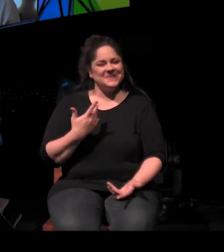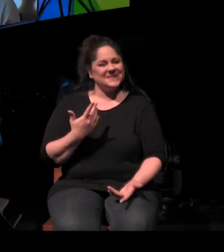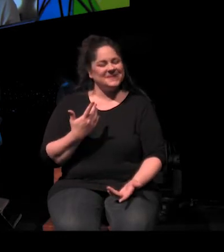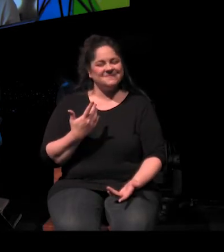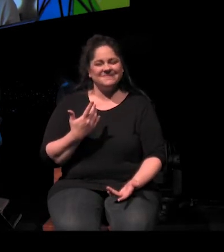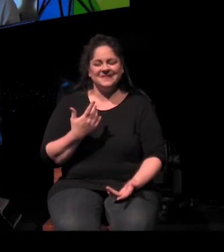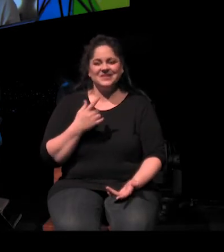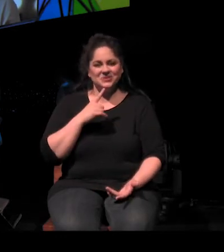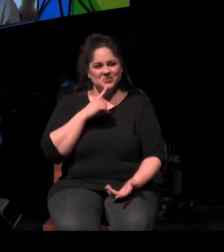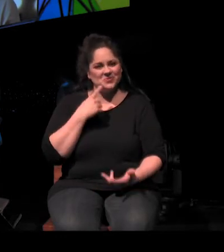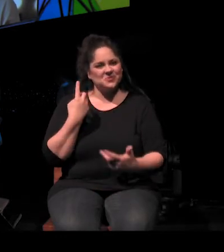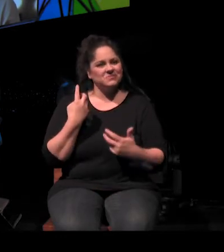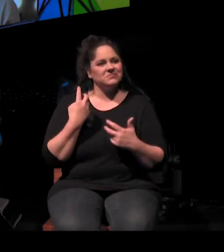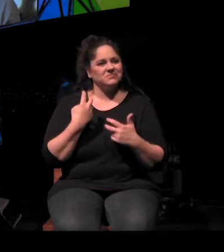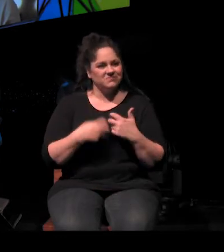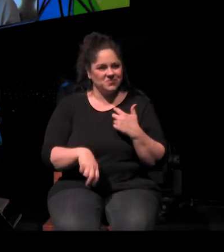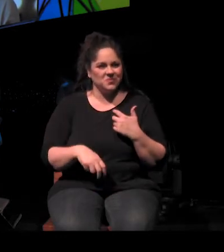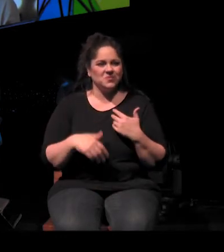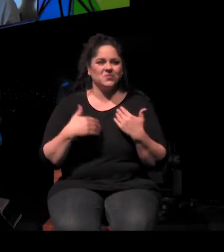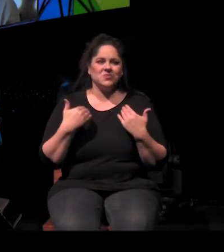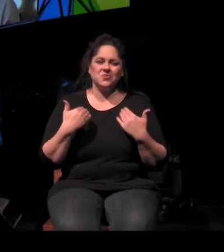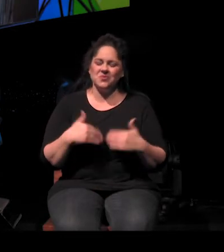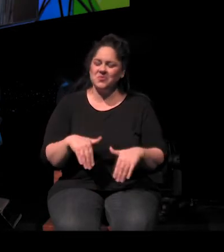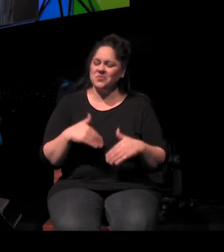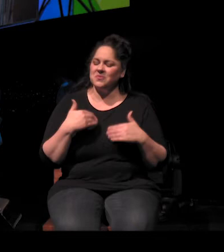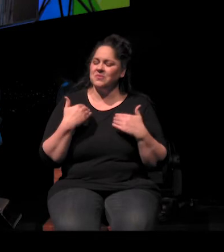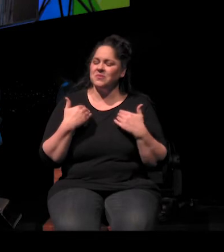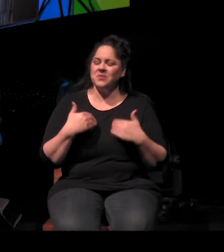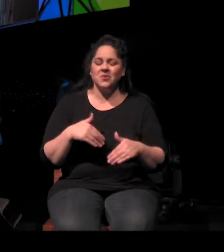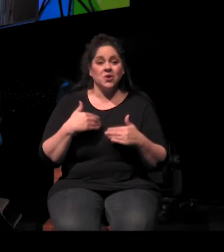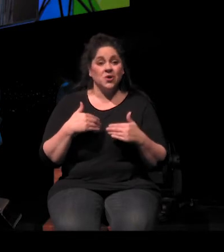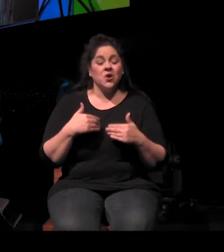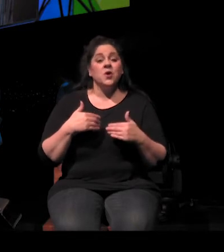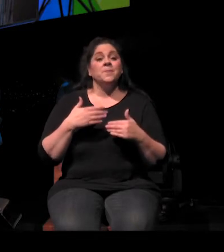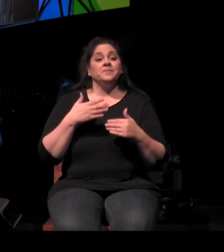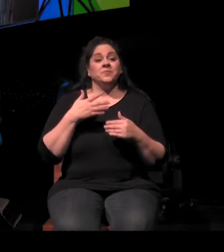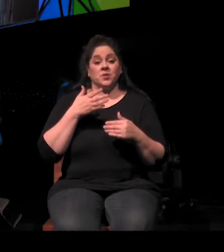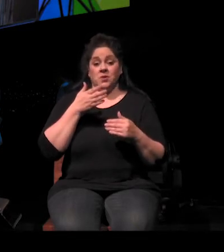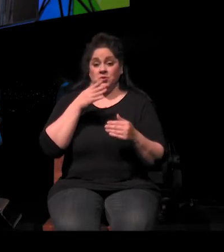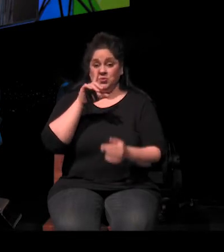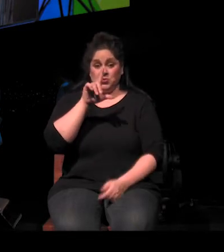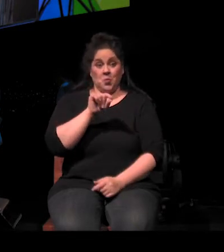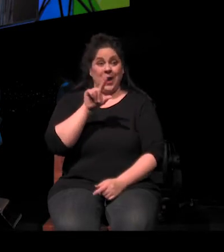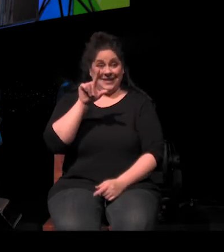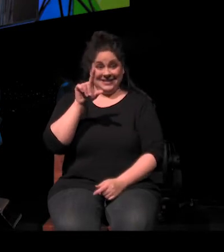Pennsylvania was very, very hard. And through 2020, even when the